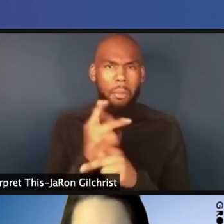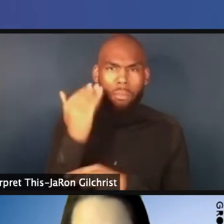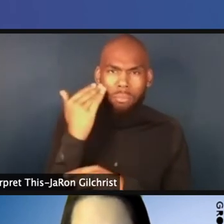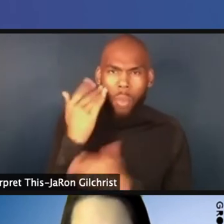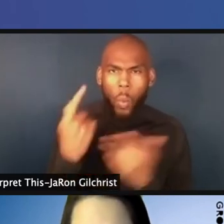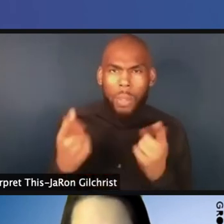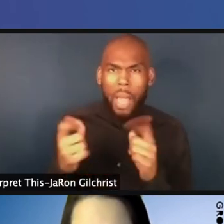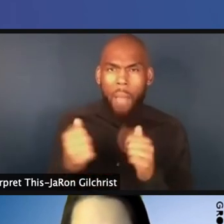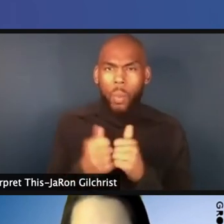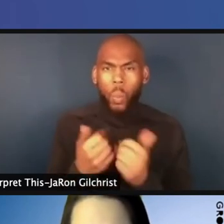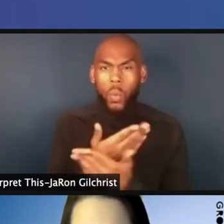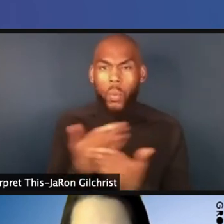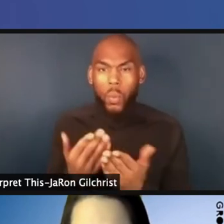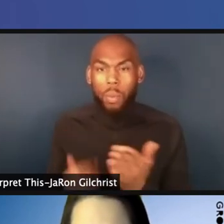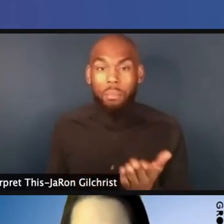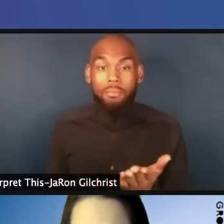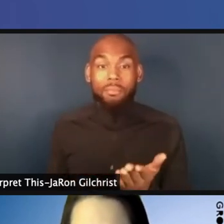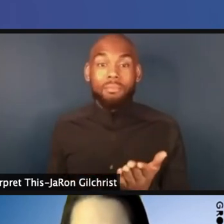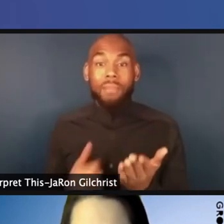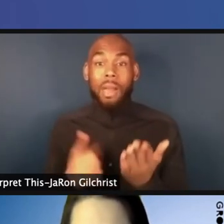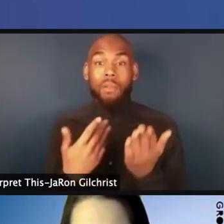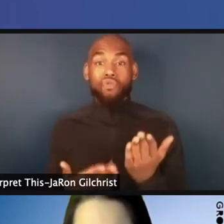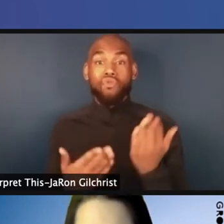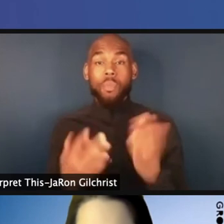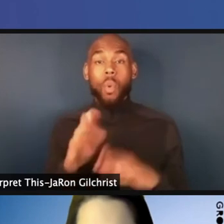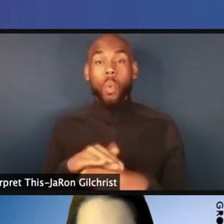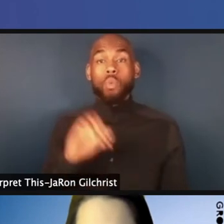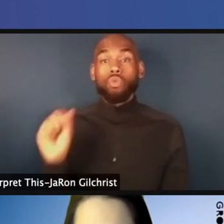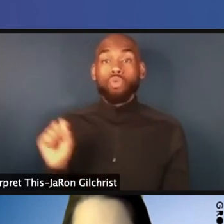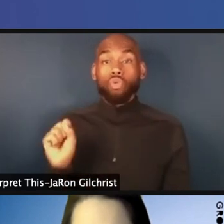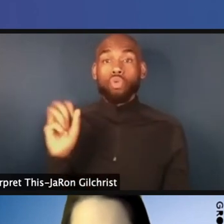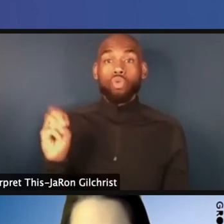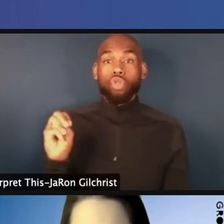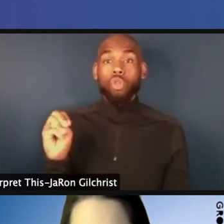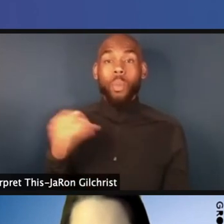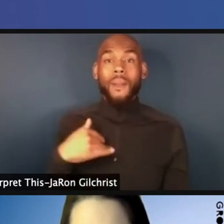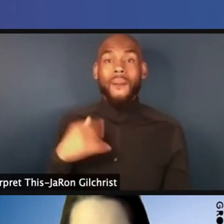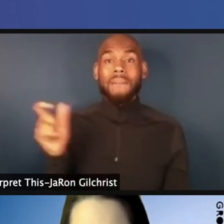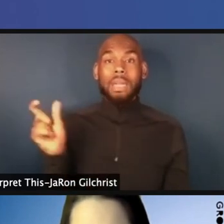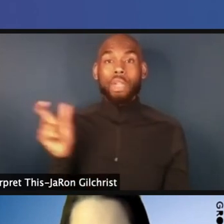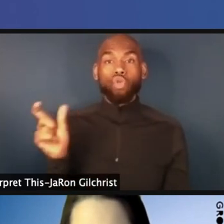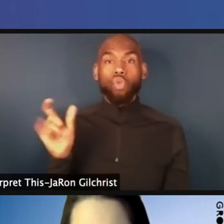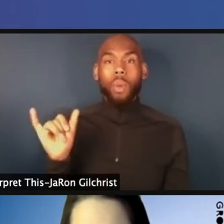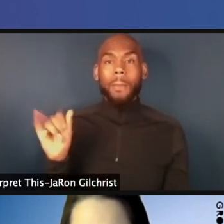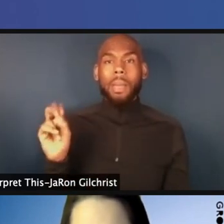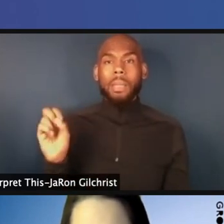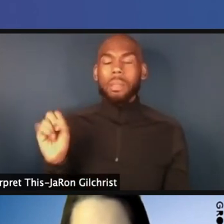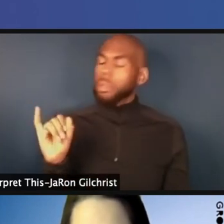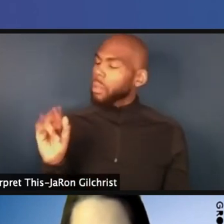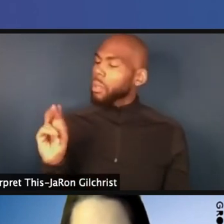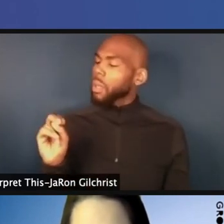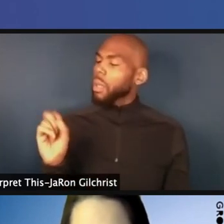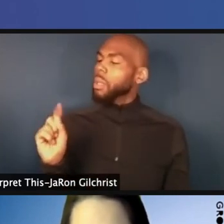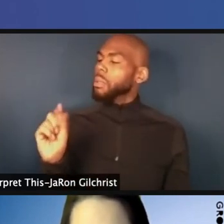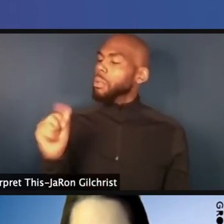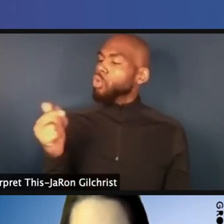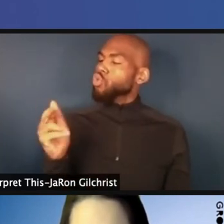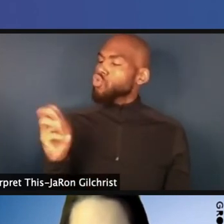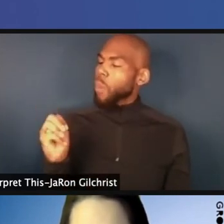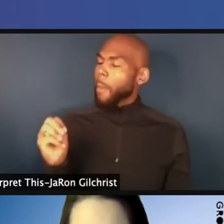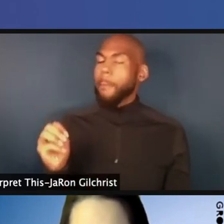I would really recommend for those of you on social media to follow our Instagram and Facebook. That's where a lot of our information goes